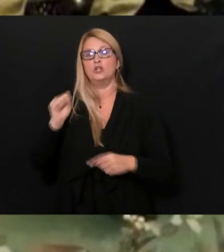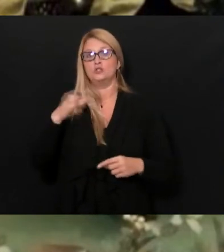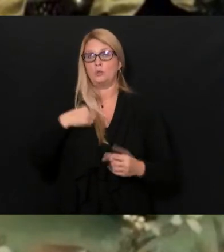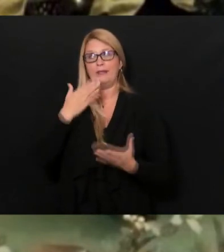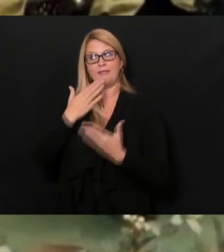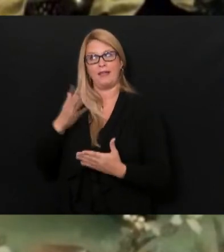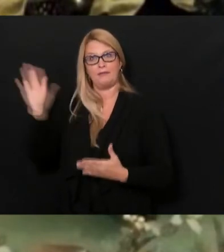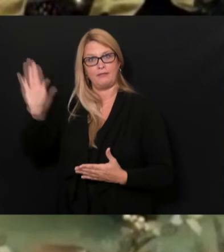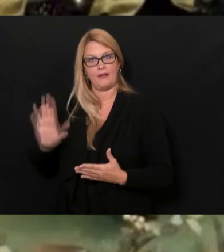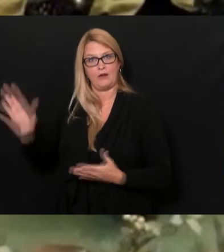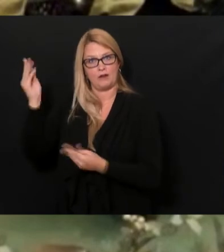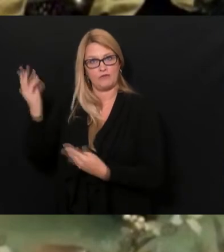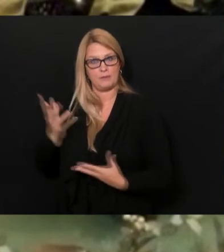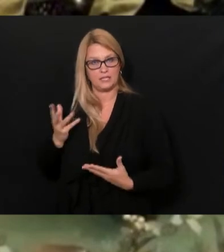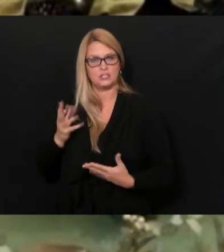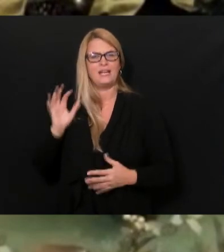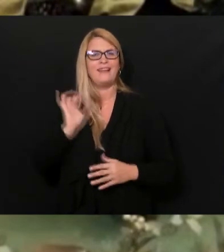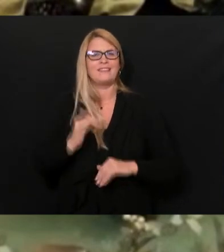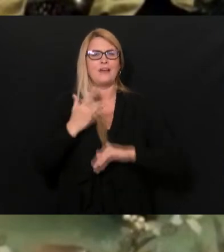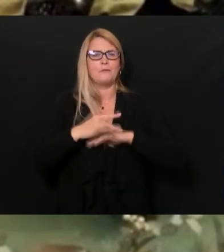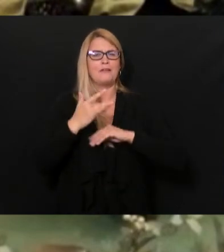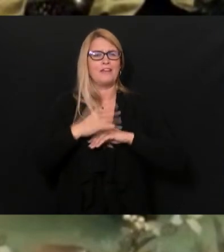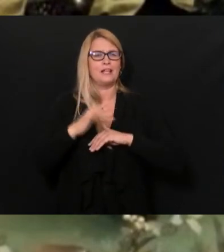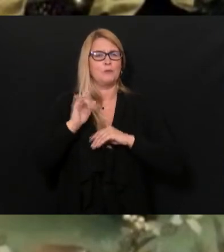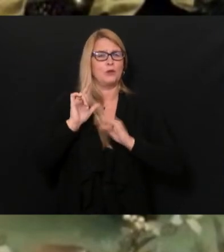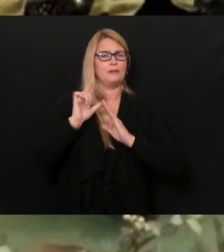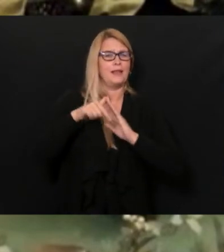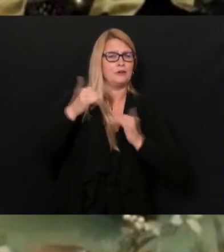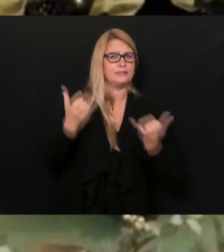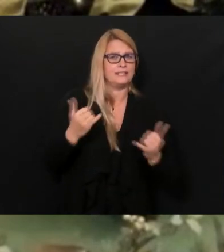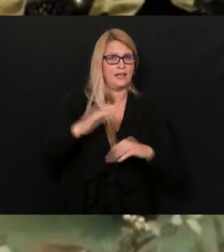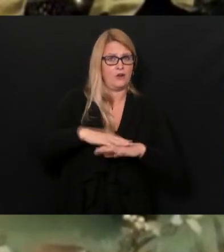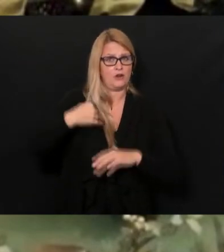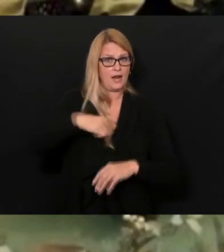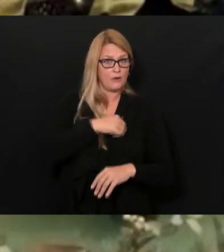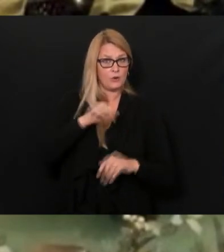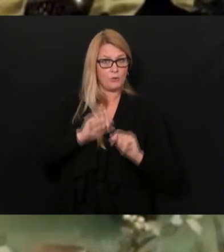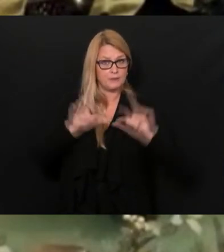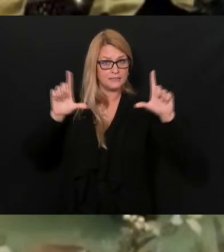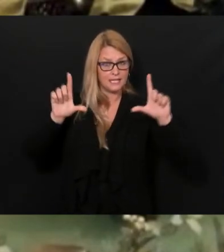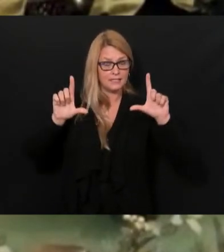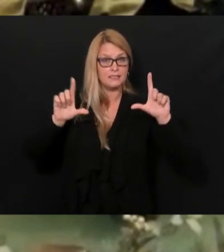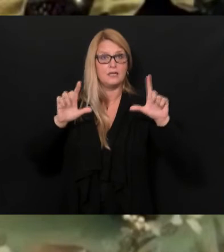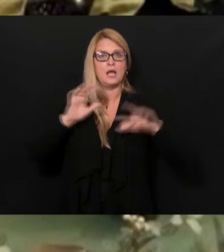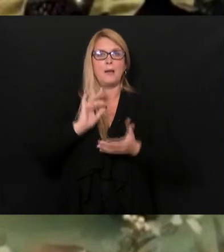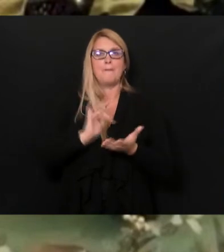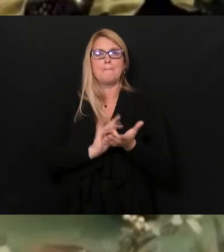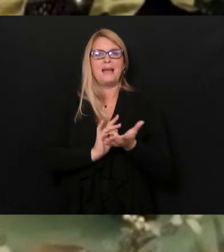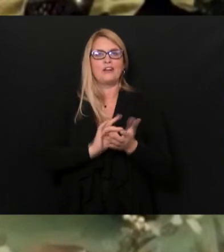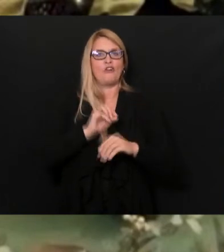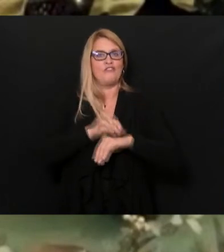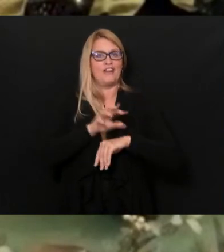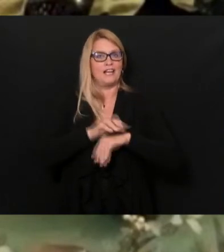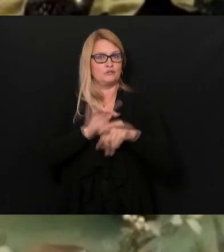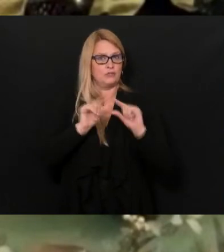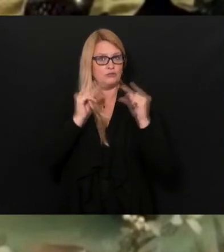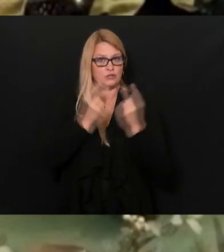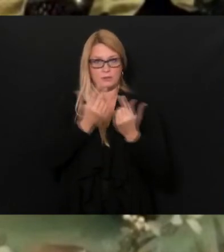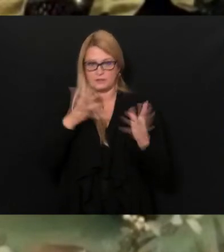information. It will be available later today on the website. Our medical advisory group has been reviewing the new data and